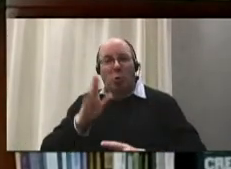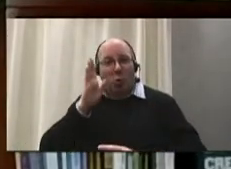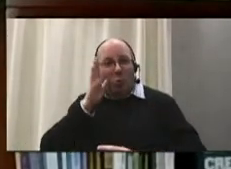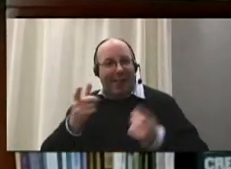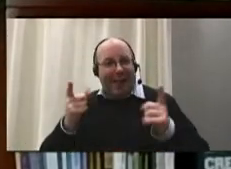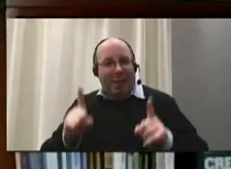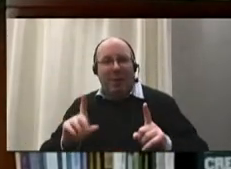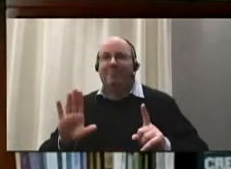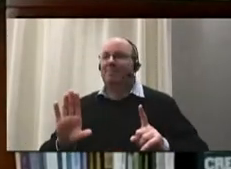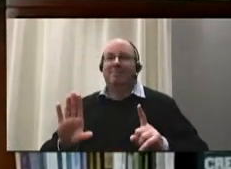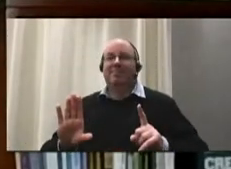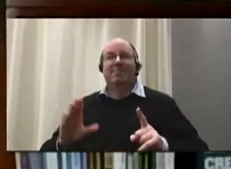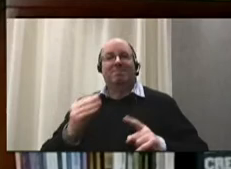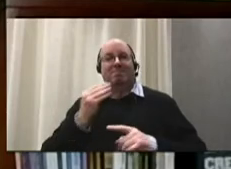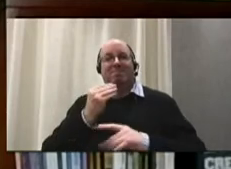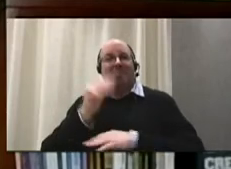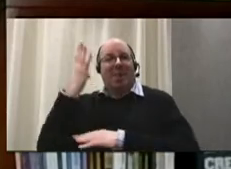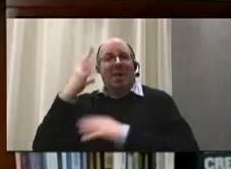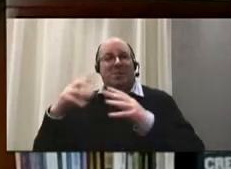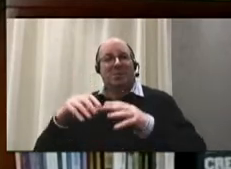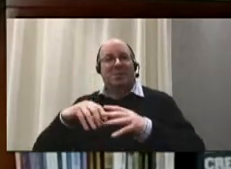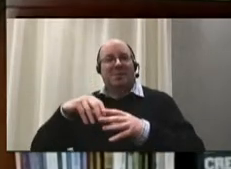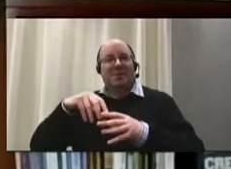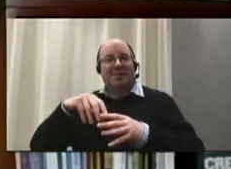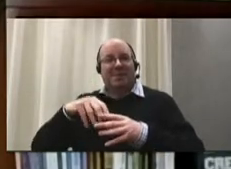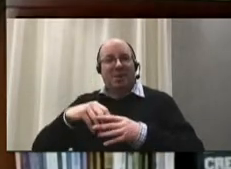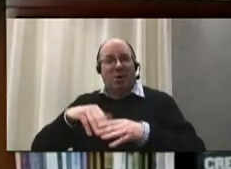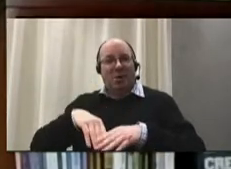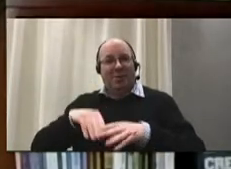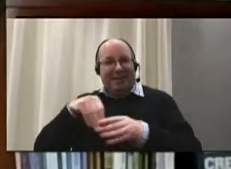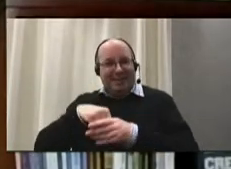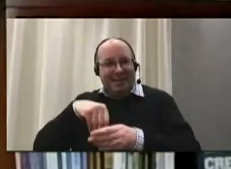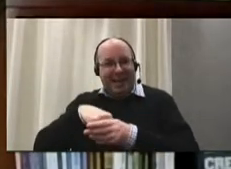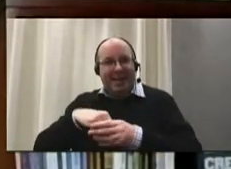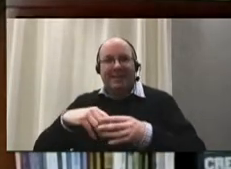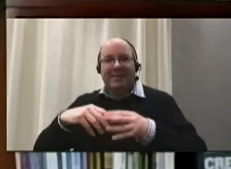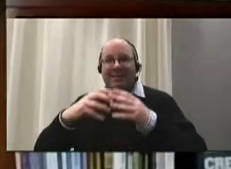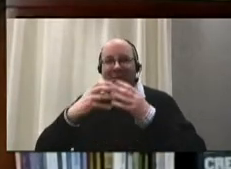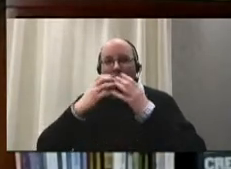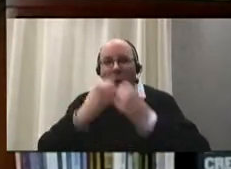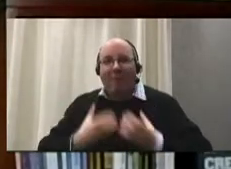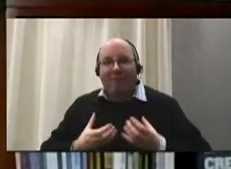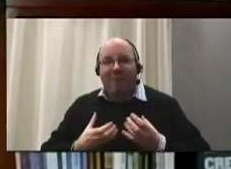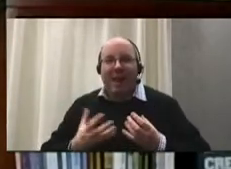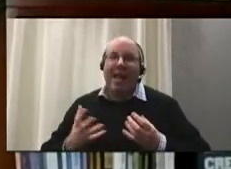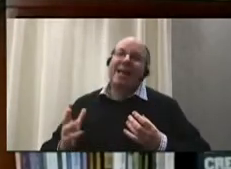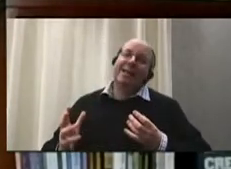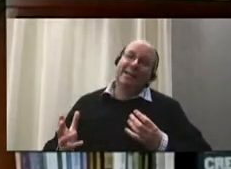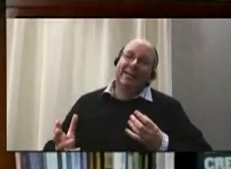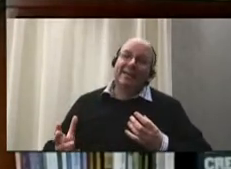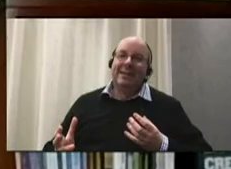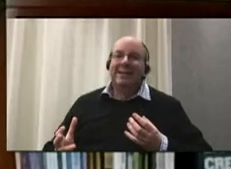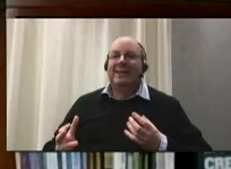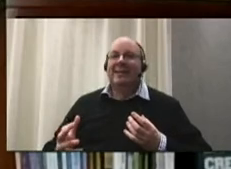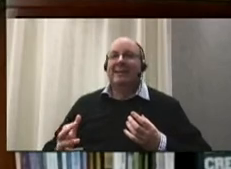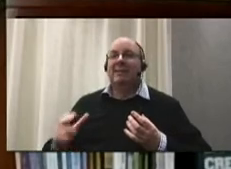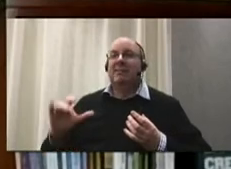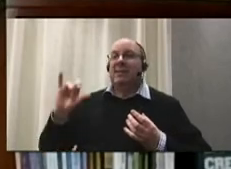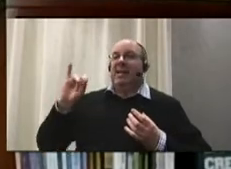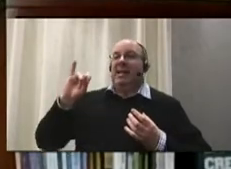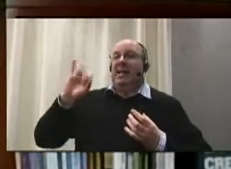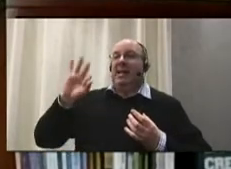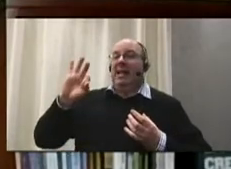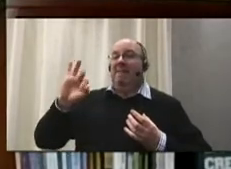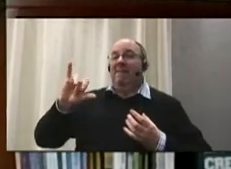our families when we think about these guidances, because we have to be able to translate that guidance into school. If that were not there, I would say we